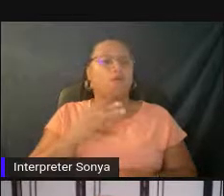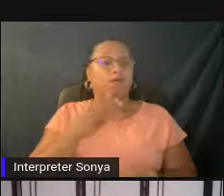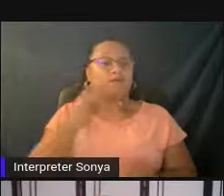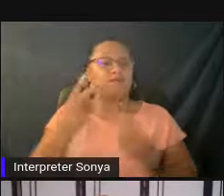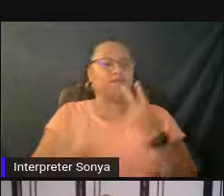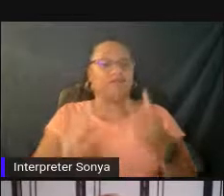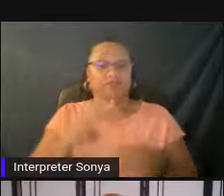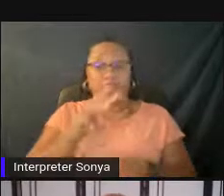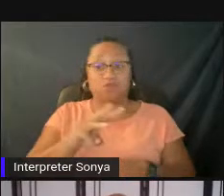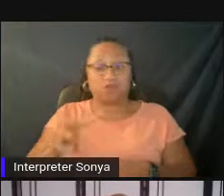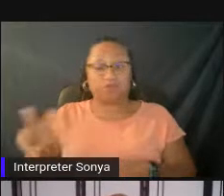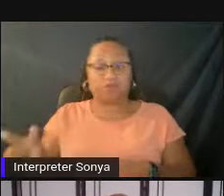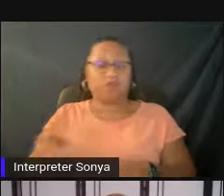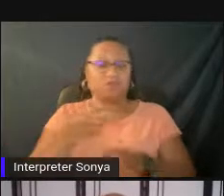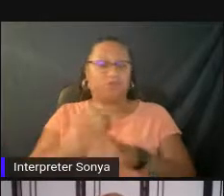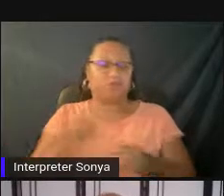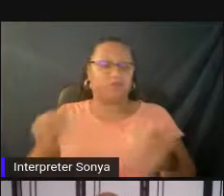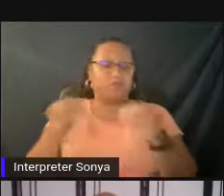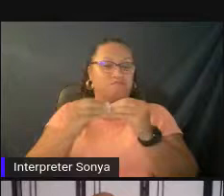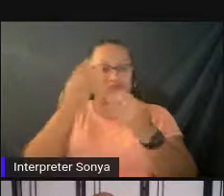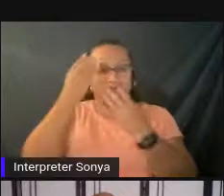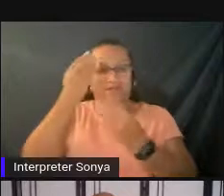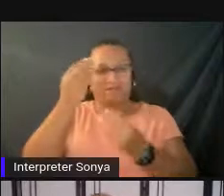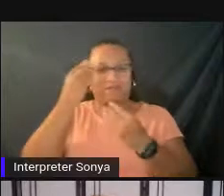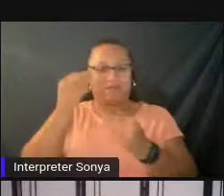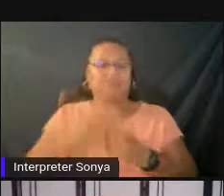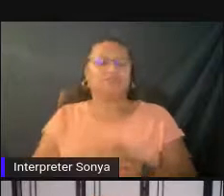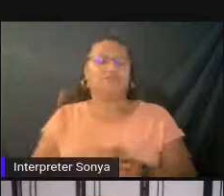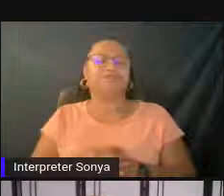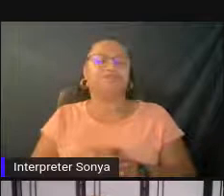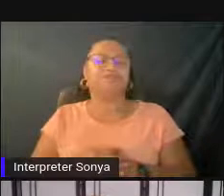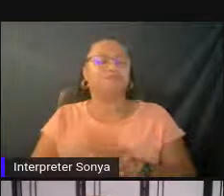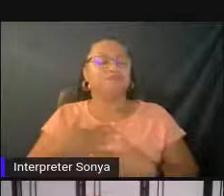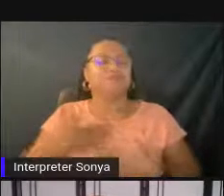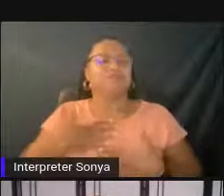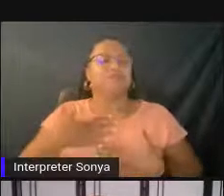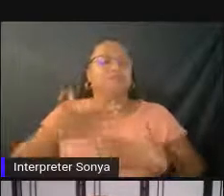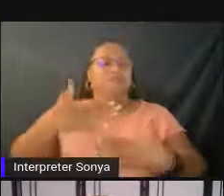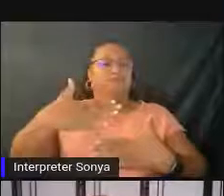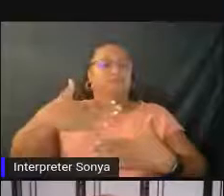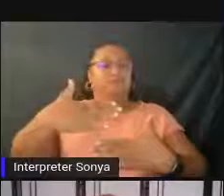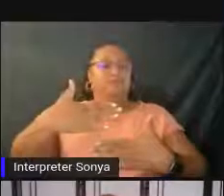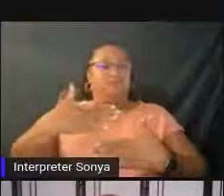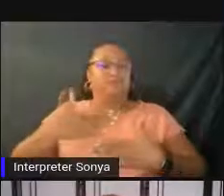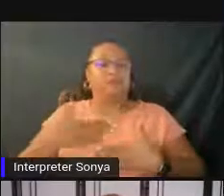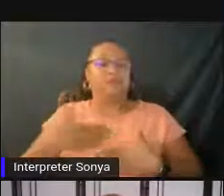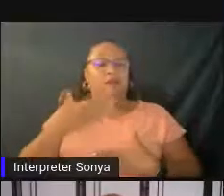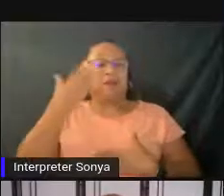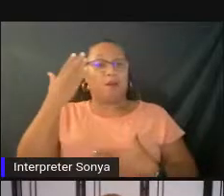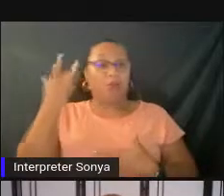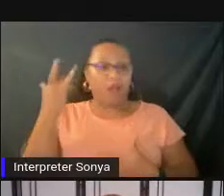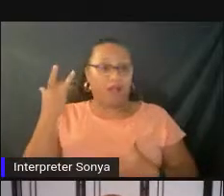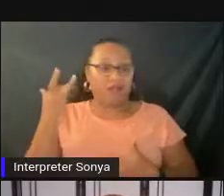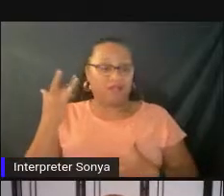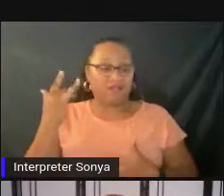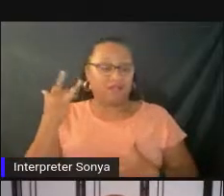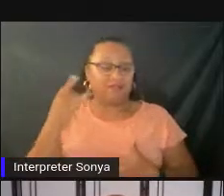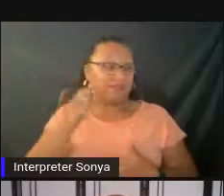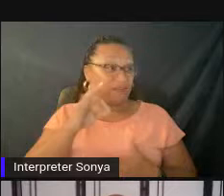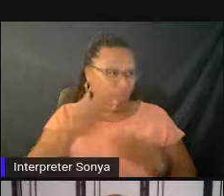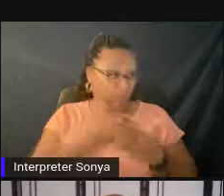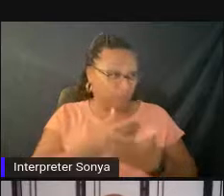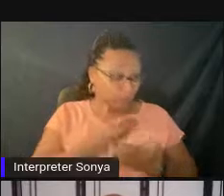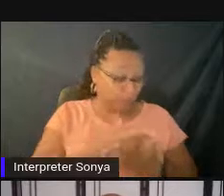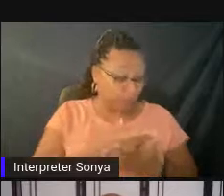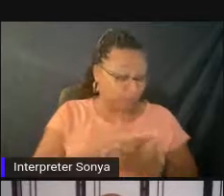cslgreaterbaltimore.com/give, for more information. Breathe. Because if you're new, as